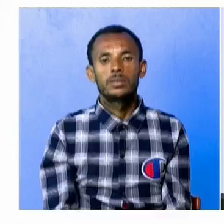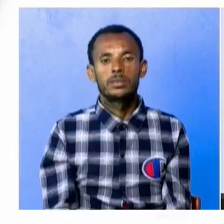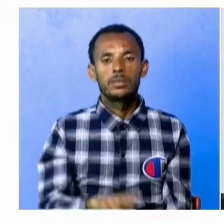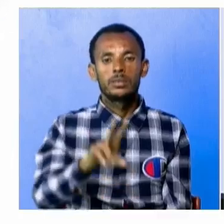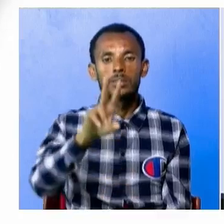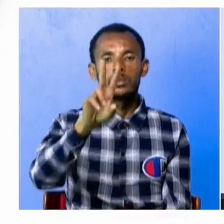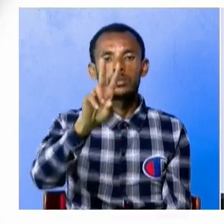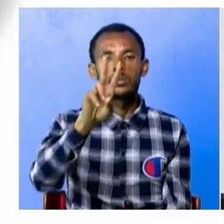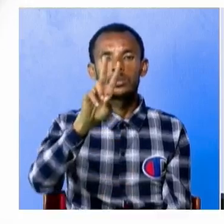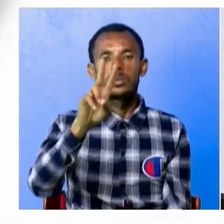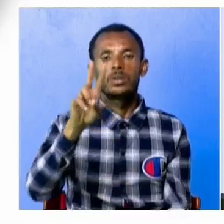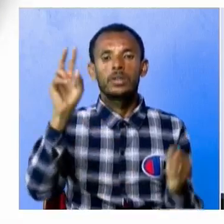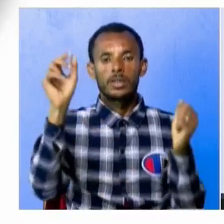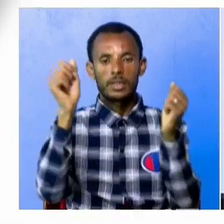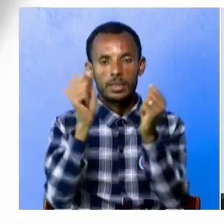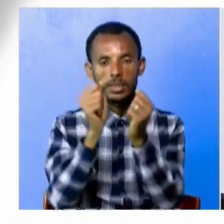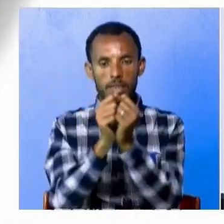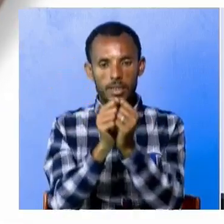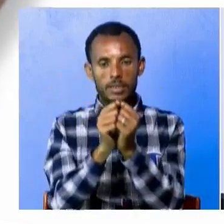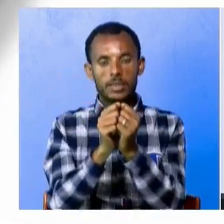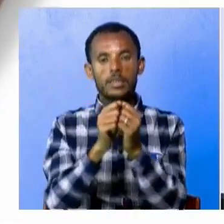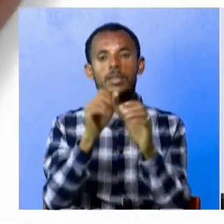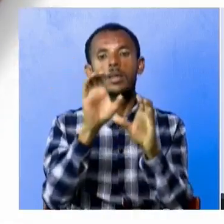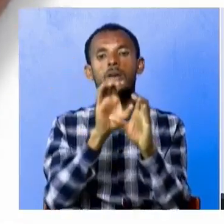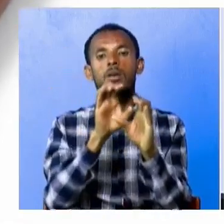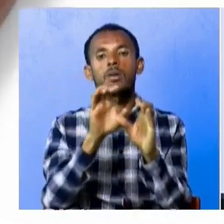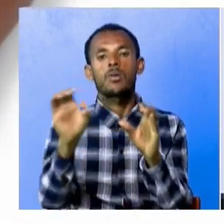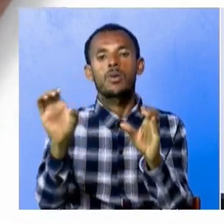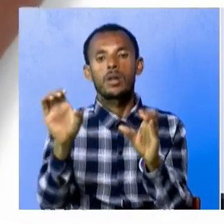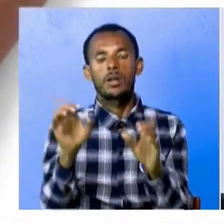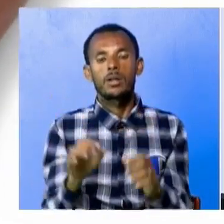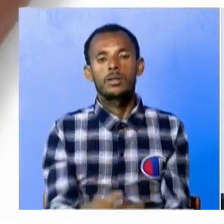two intersecting chords.